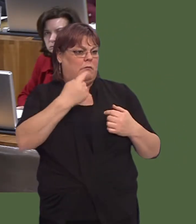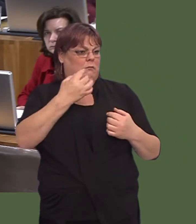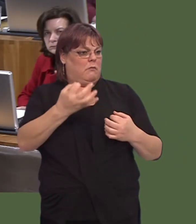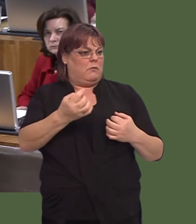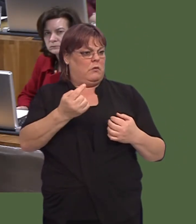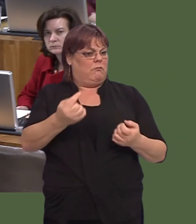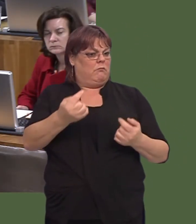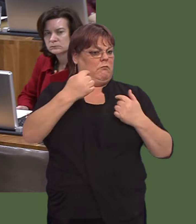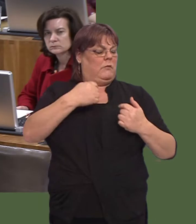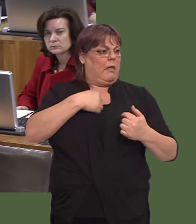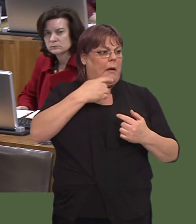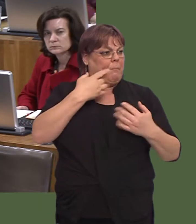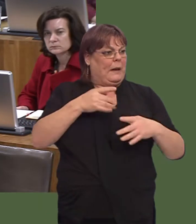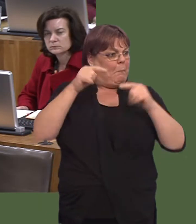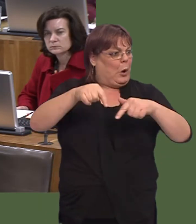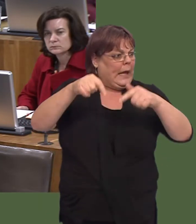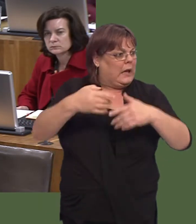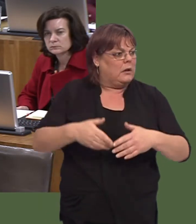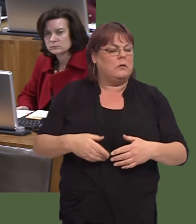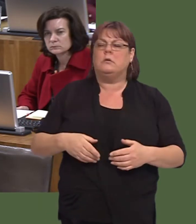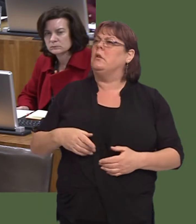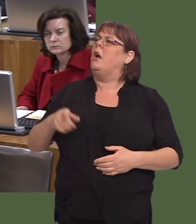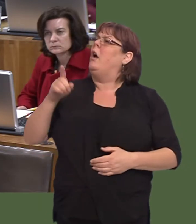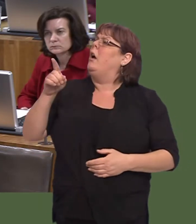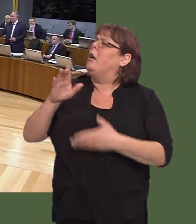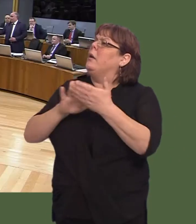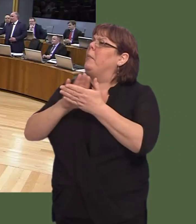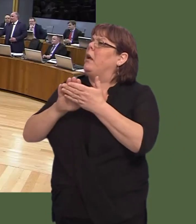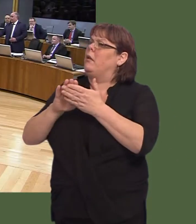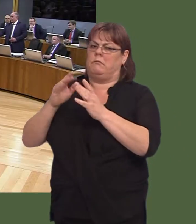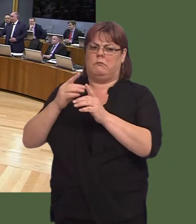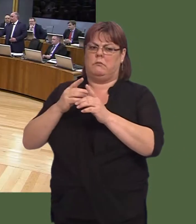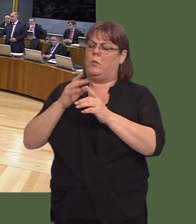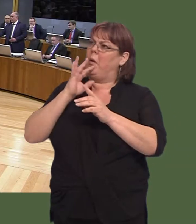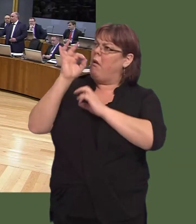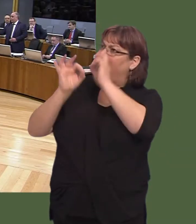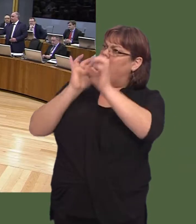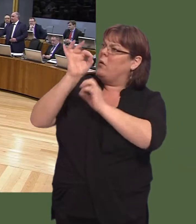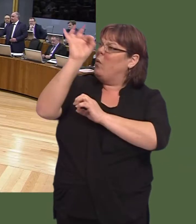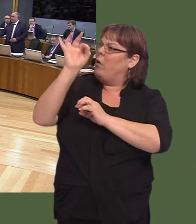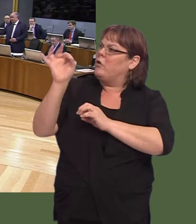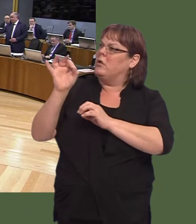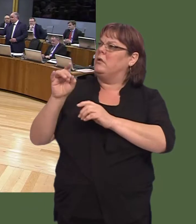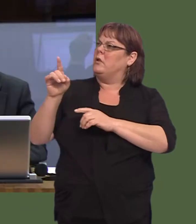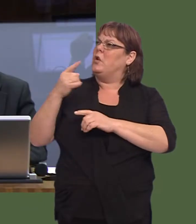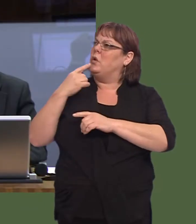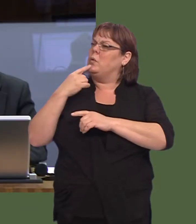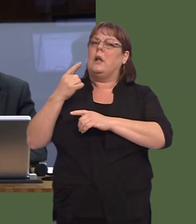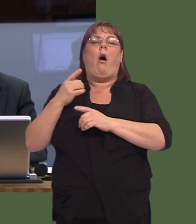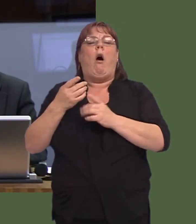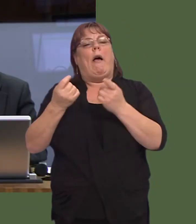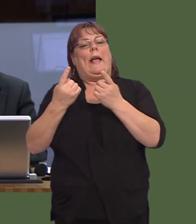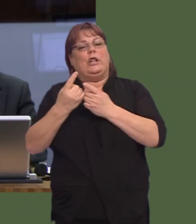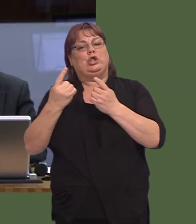bullying. So you're saying that in the answers you gave this chamber over the last several weeks, where you identified, and this was your